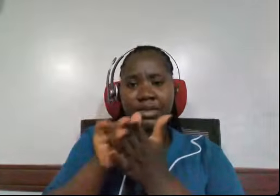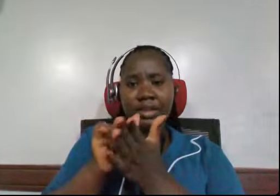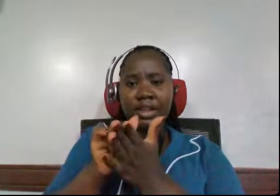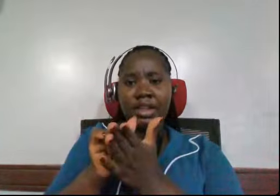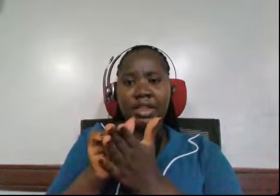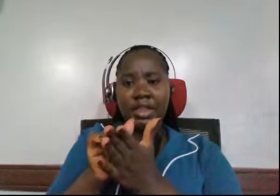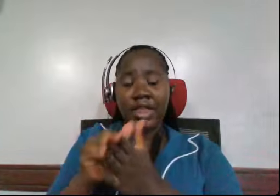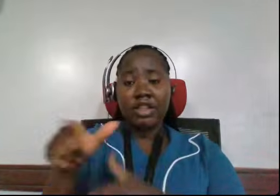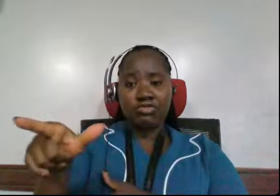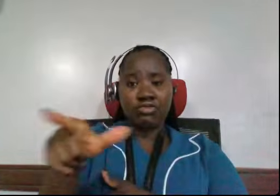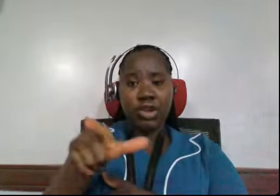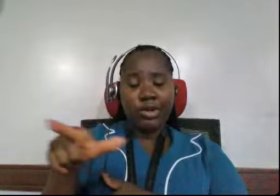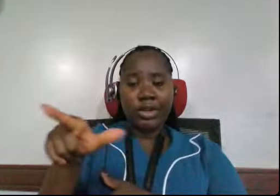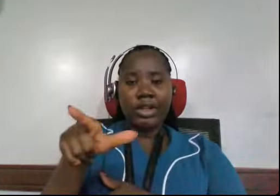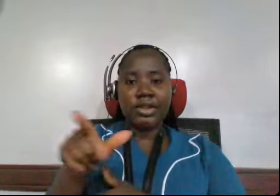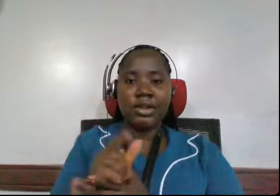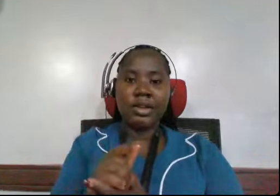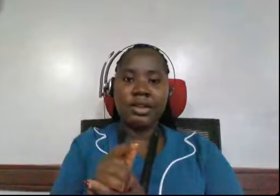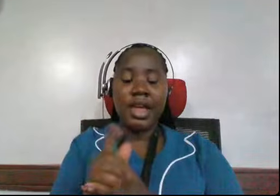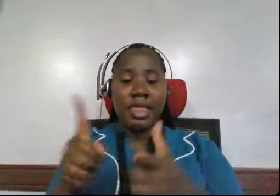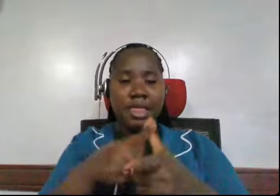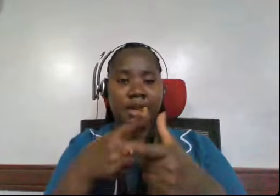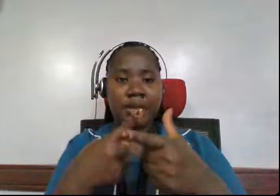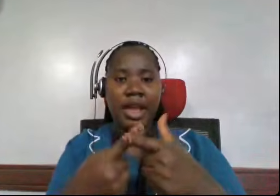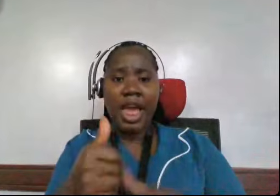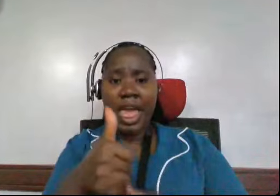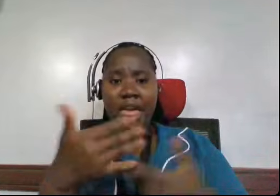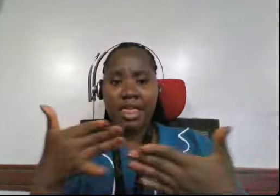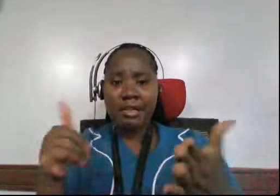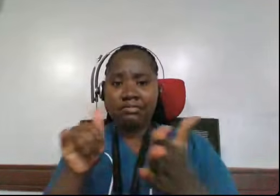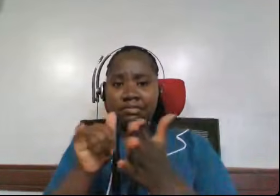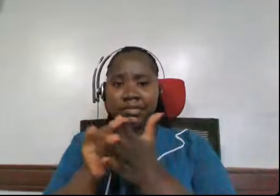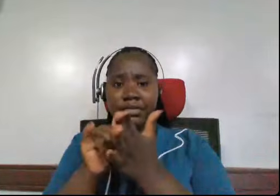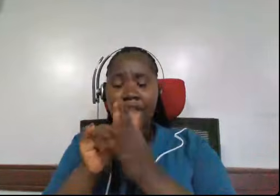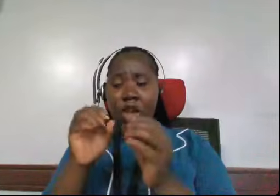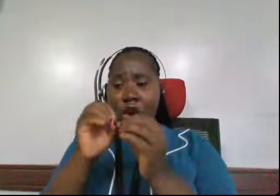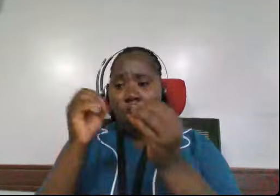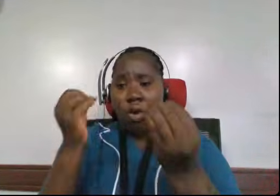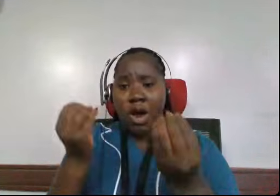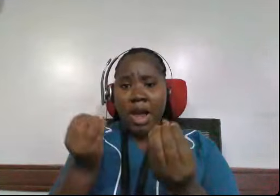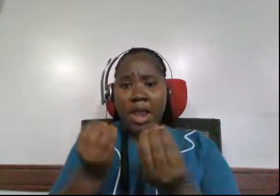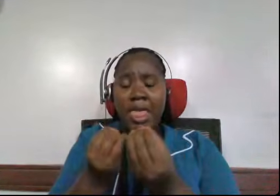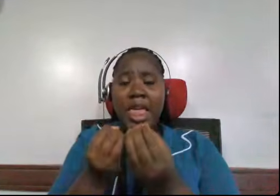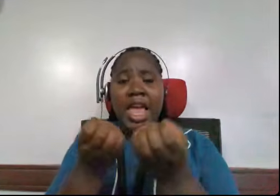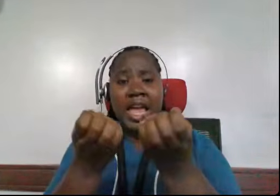geographical location. Then the other thing will be your organization will be required to